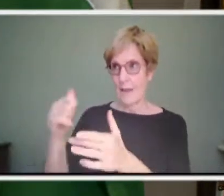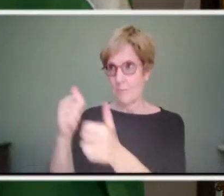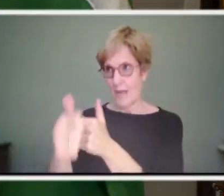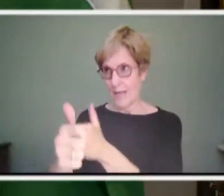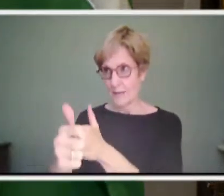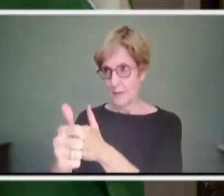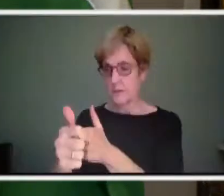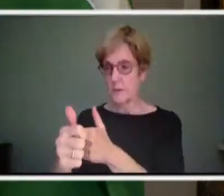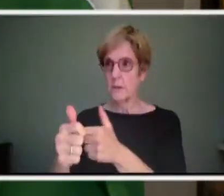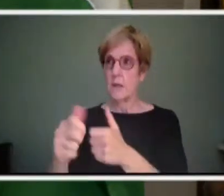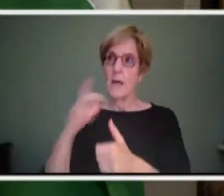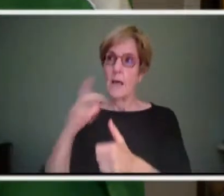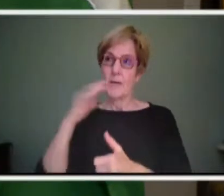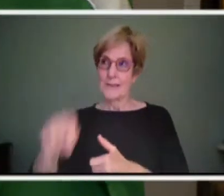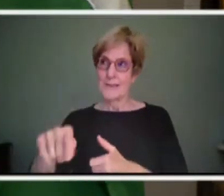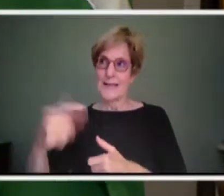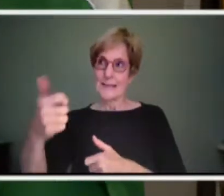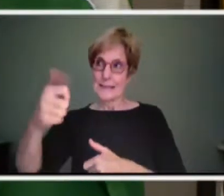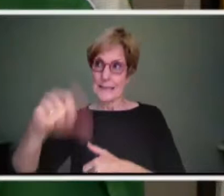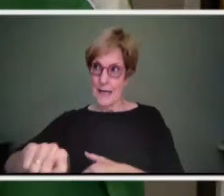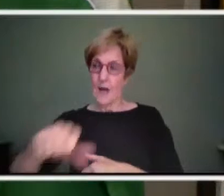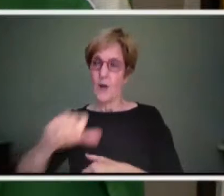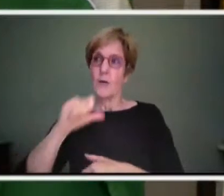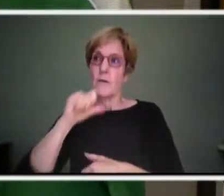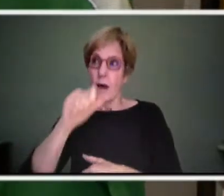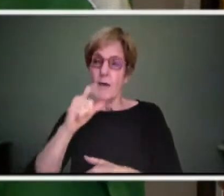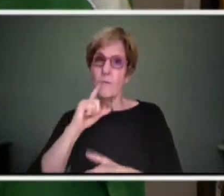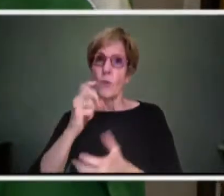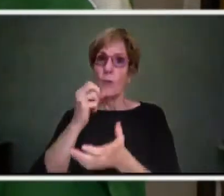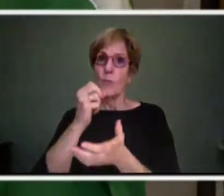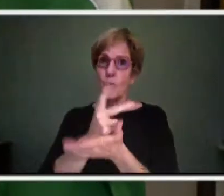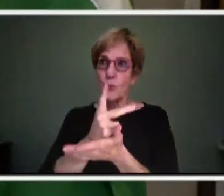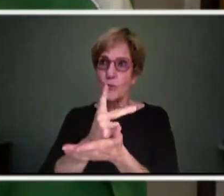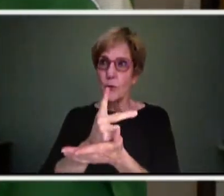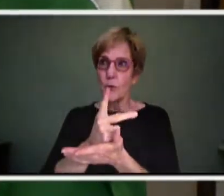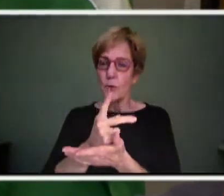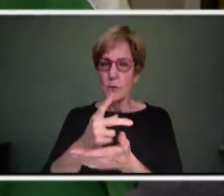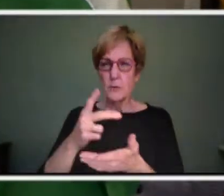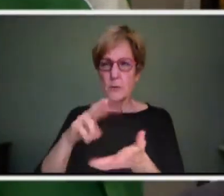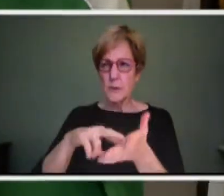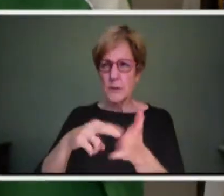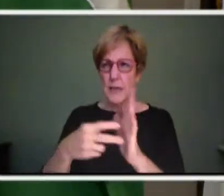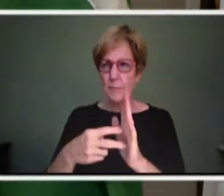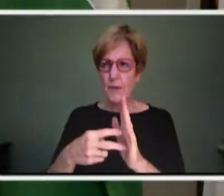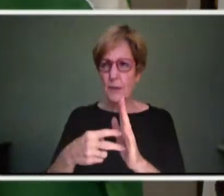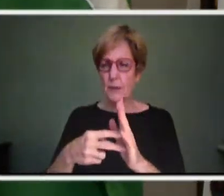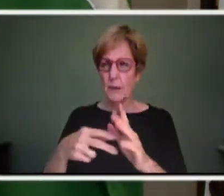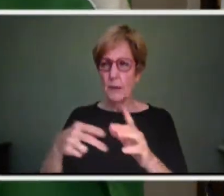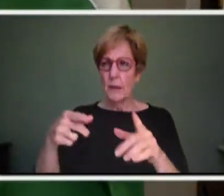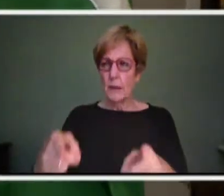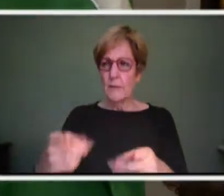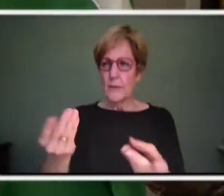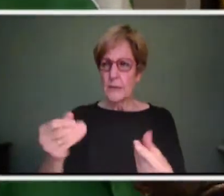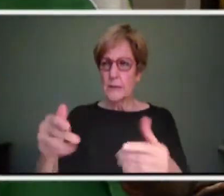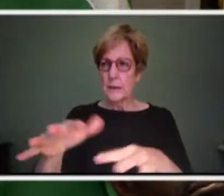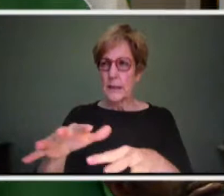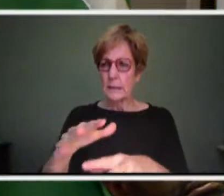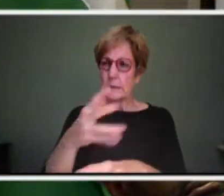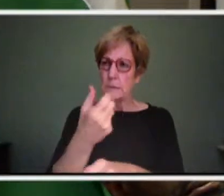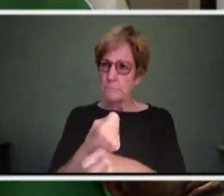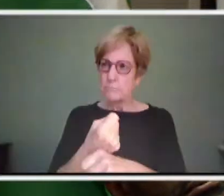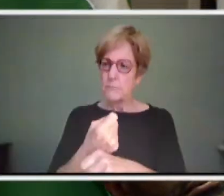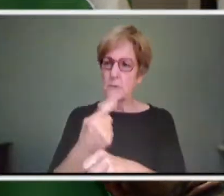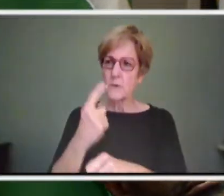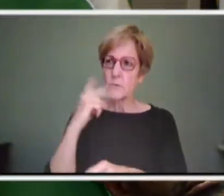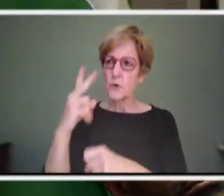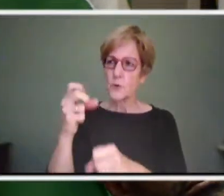because that is a denial, not for approval that isn't done, is that then lock this parcel up for 2 years? To